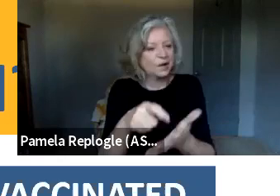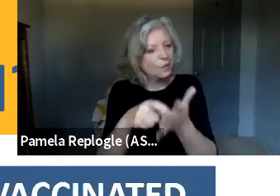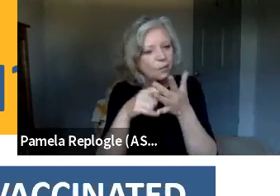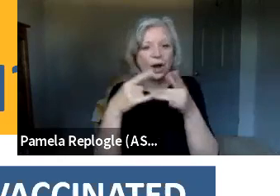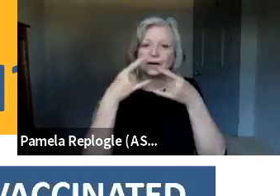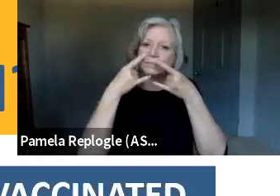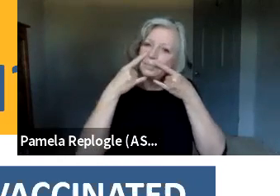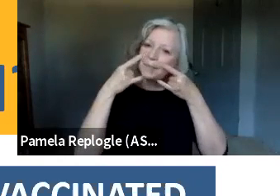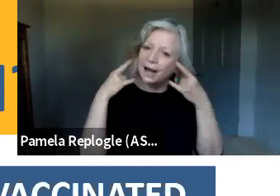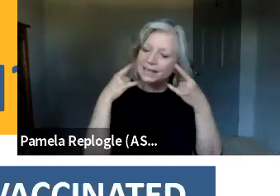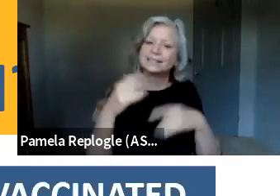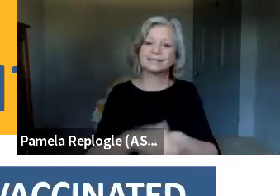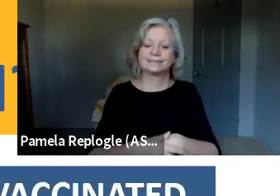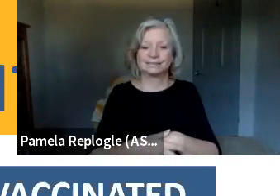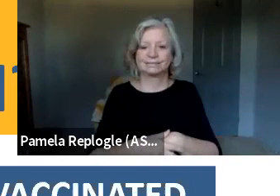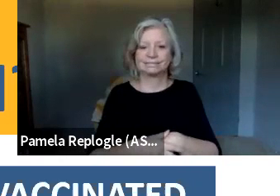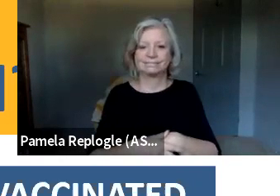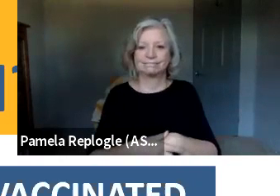a face covering or mask.